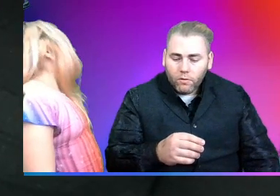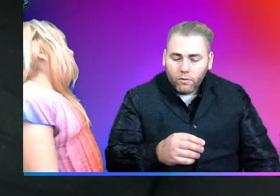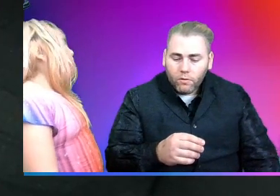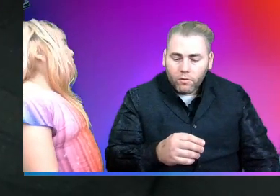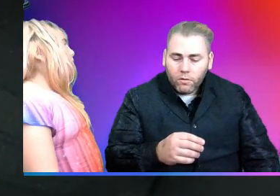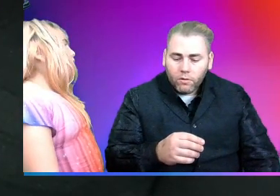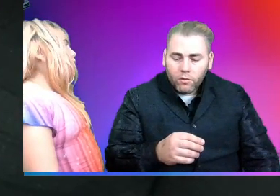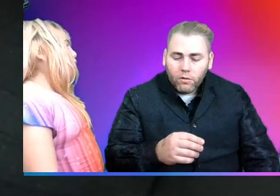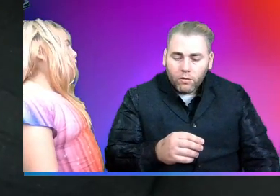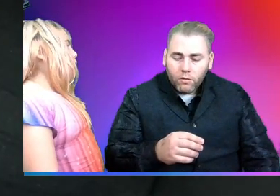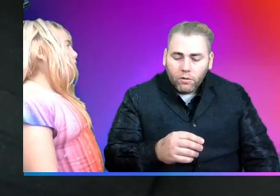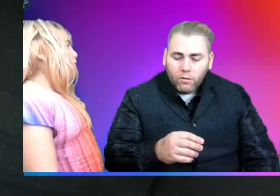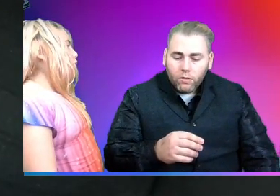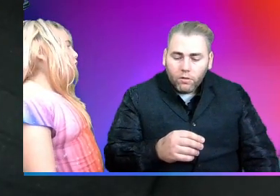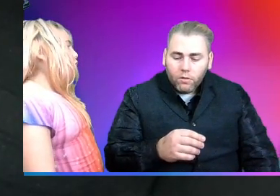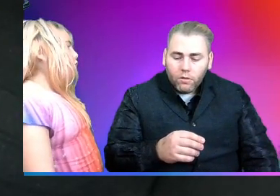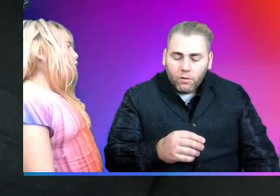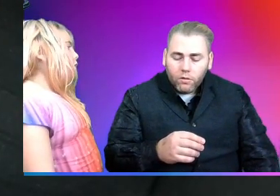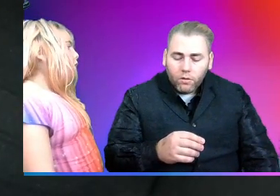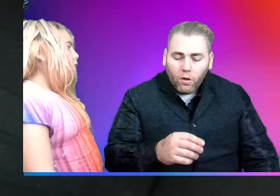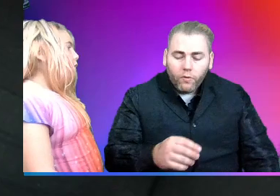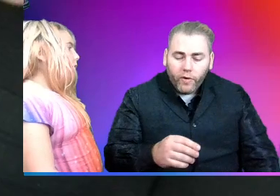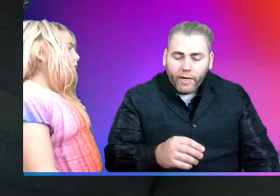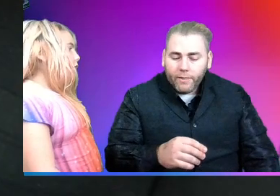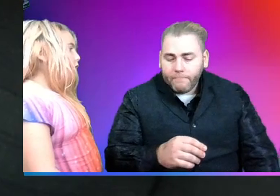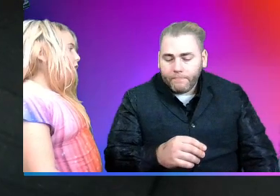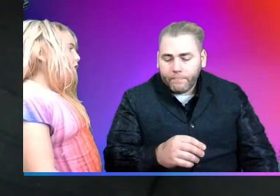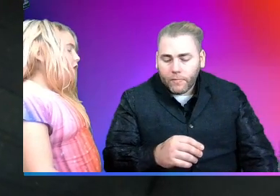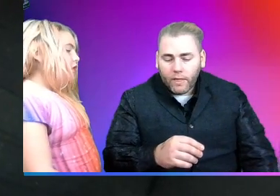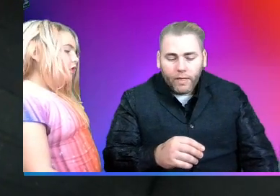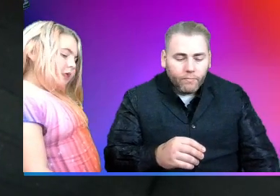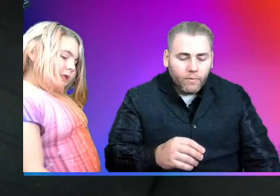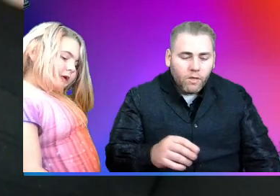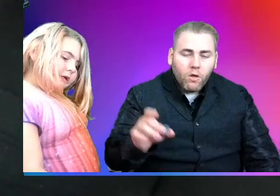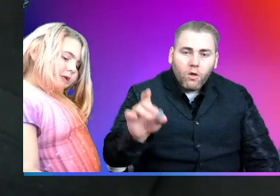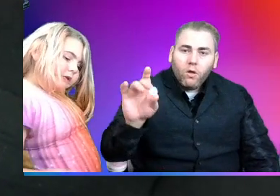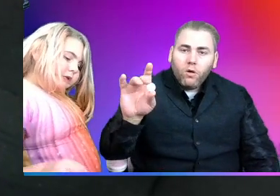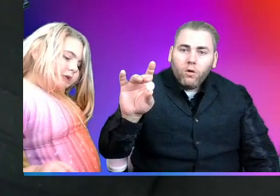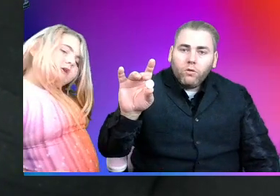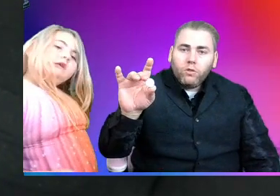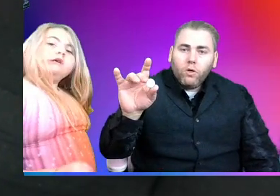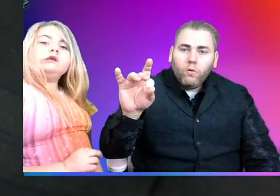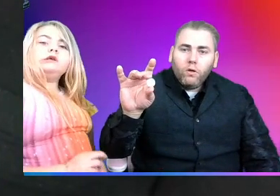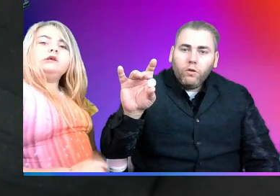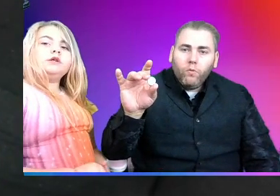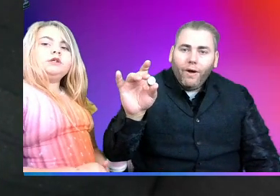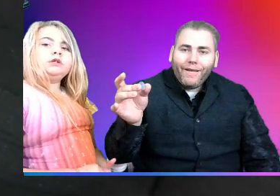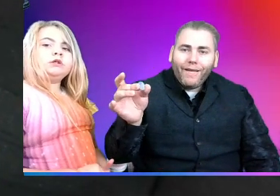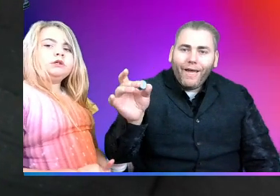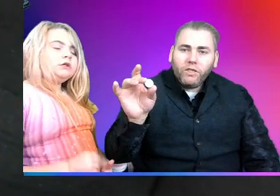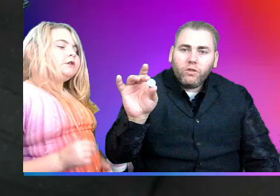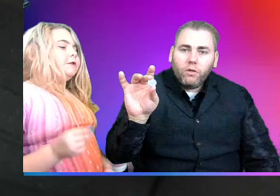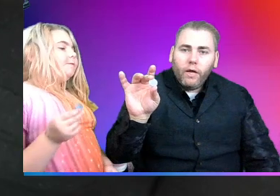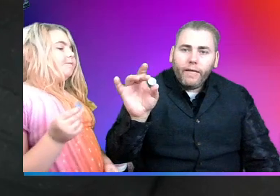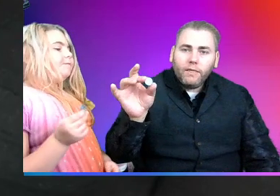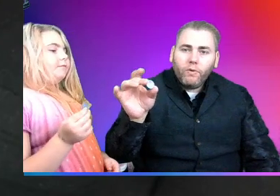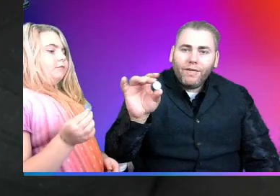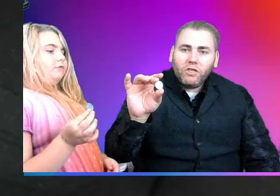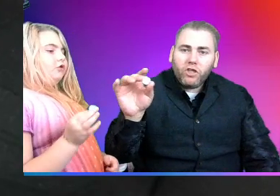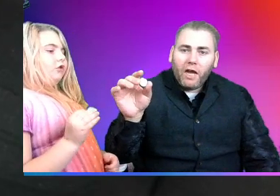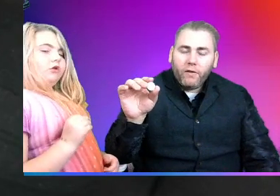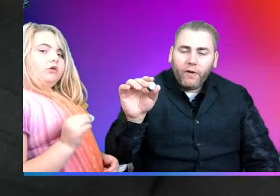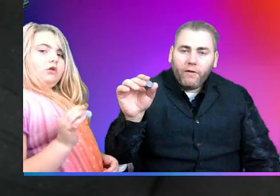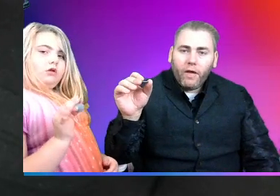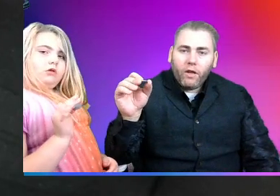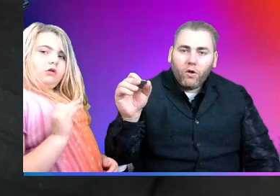other magic did mixing the... Oh, the ring? Yes. Yeah. So, you want to catch the light when